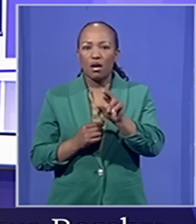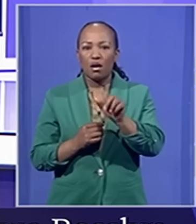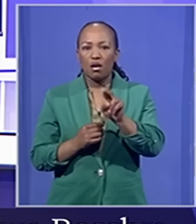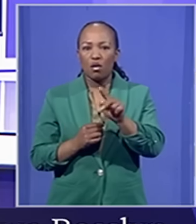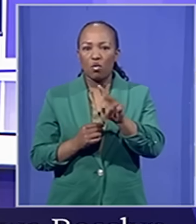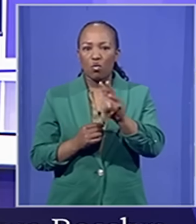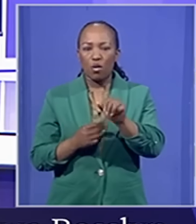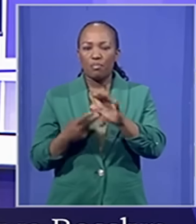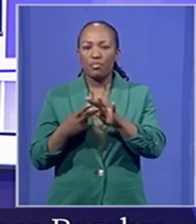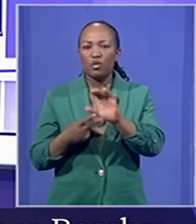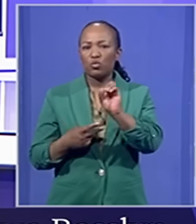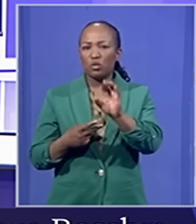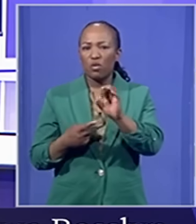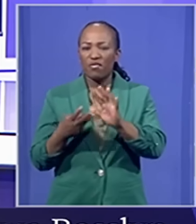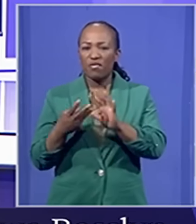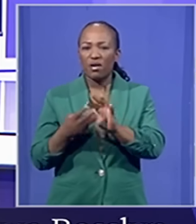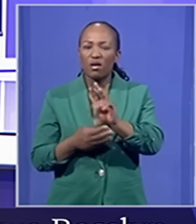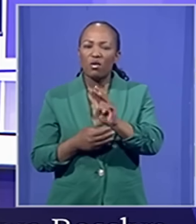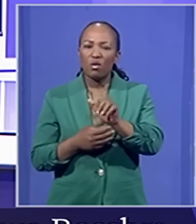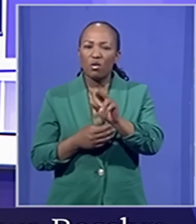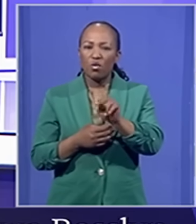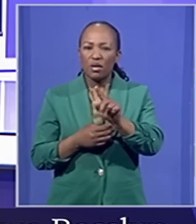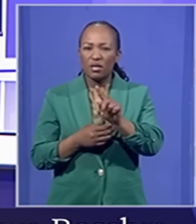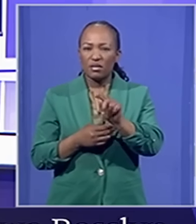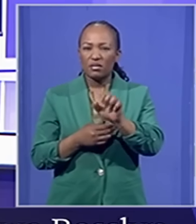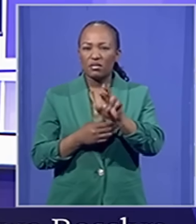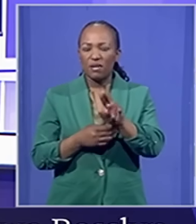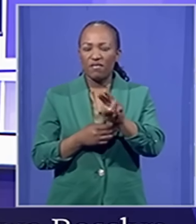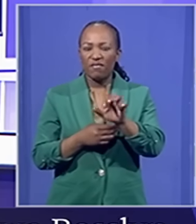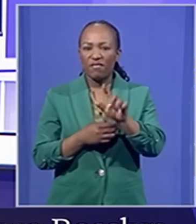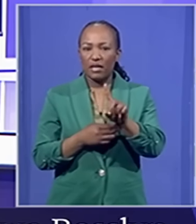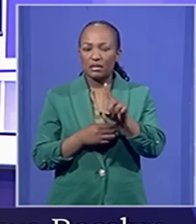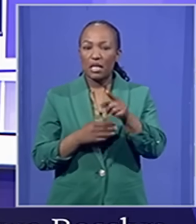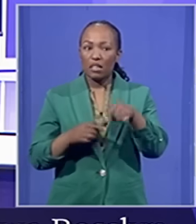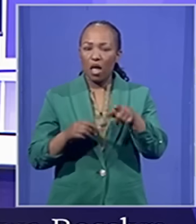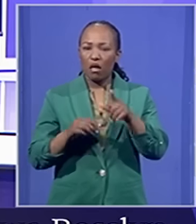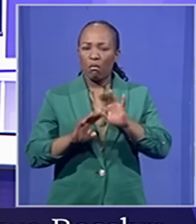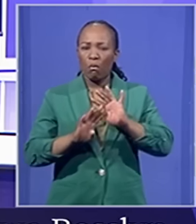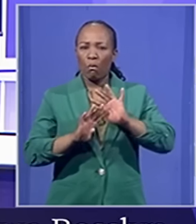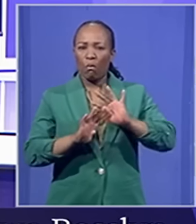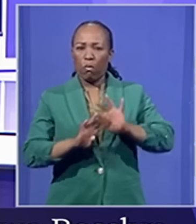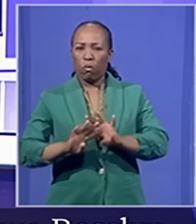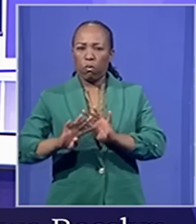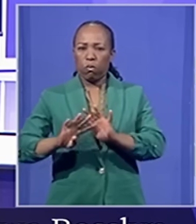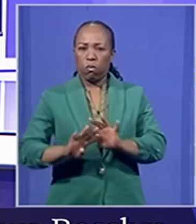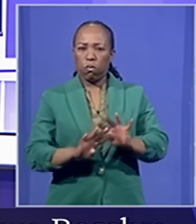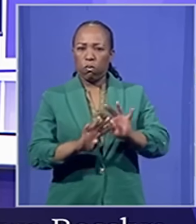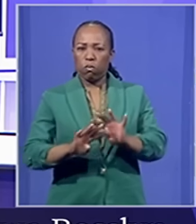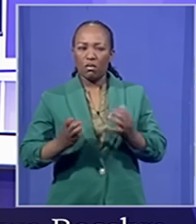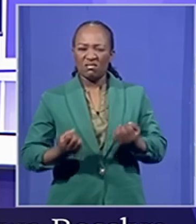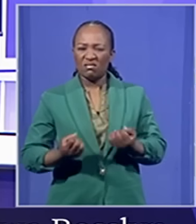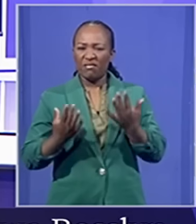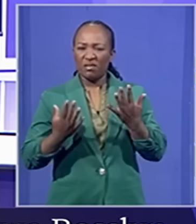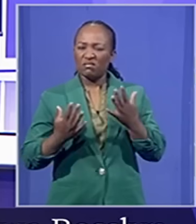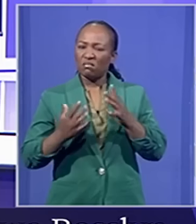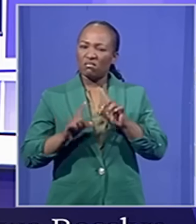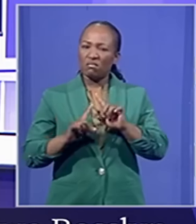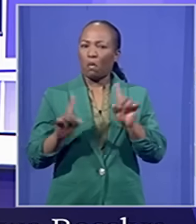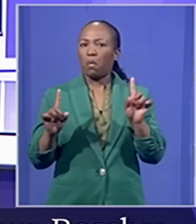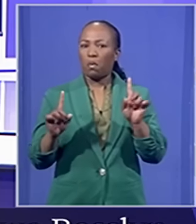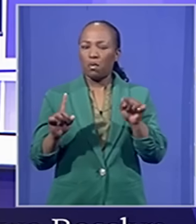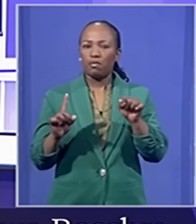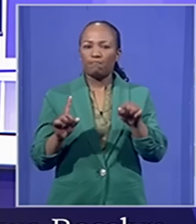Soshanguve ba tlhotse ba emise kgaolo ya madirelo wa Roseland tsi ba lopa ditiro. Ba lotofatsa ditlamo ka go thapa